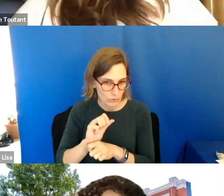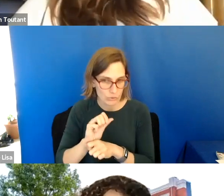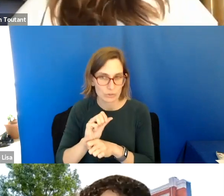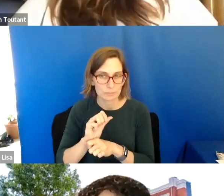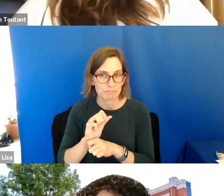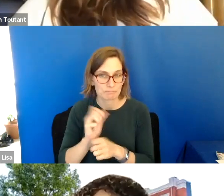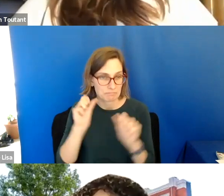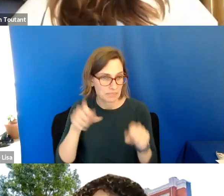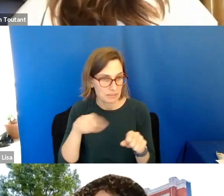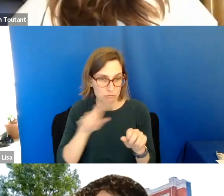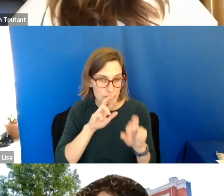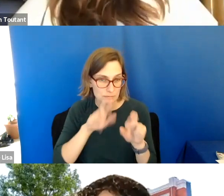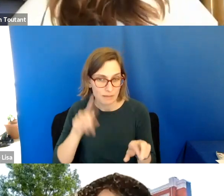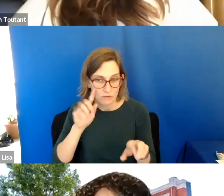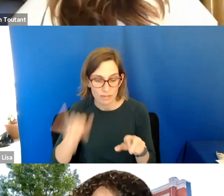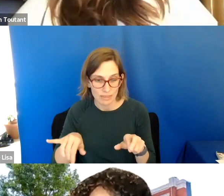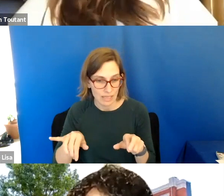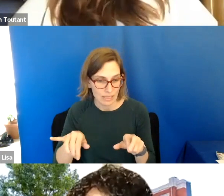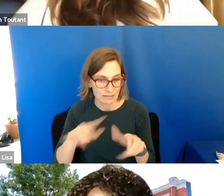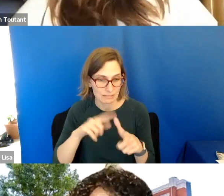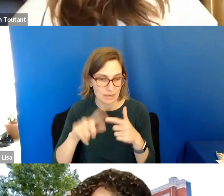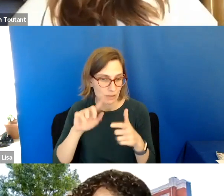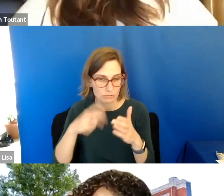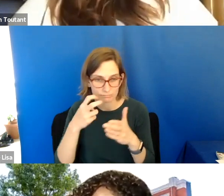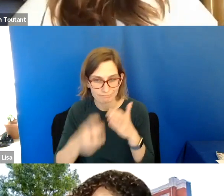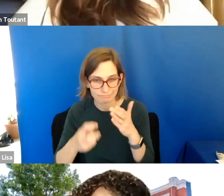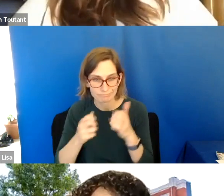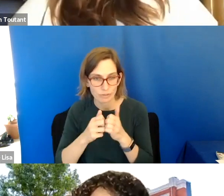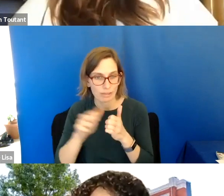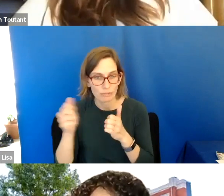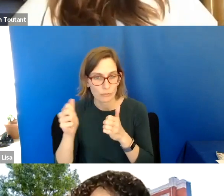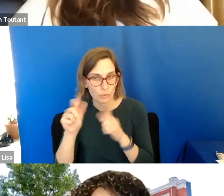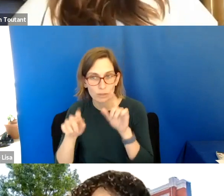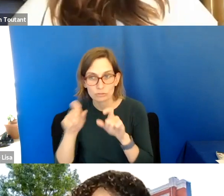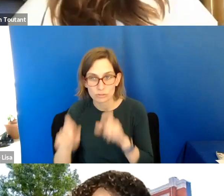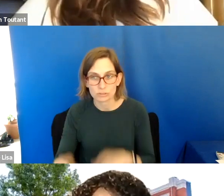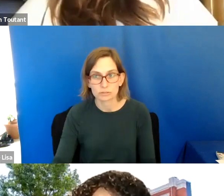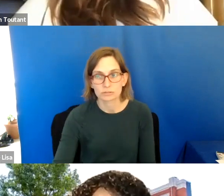Can any of you respond to that? And then I'll dive in into other questions.